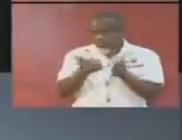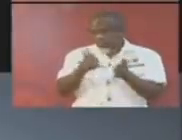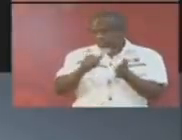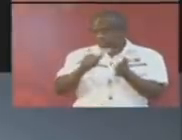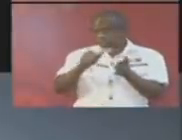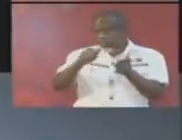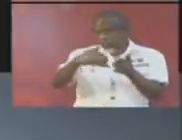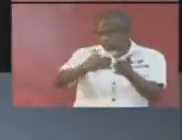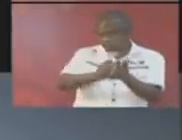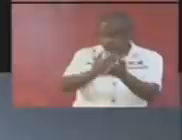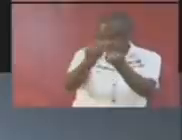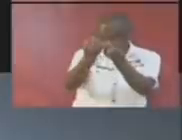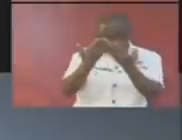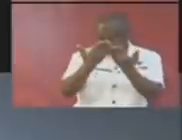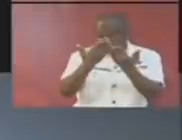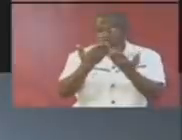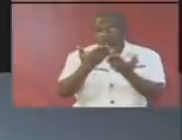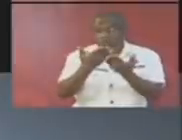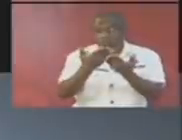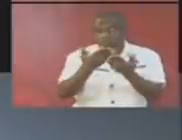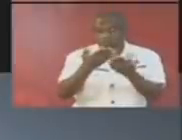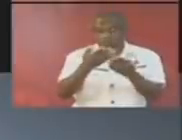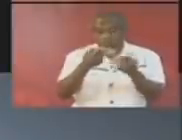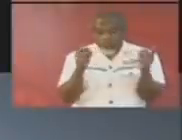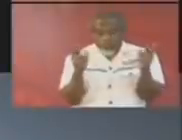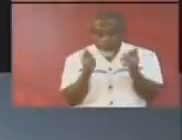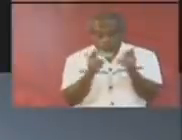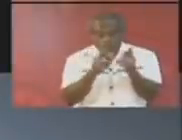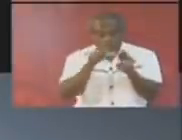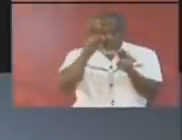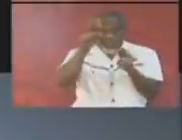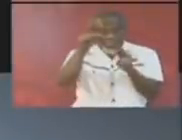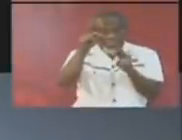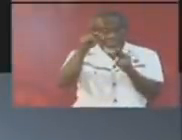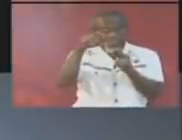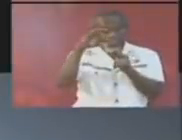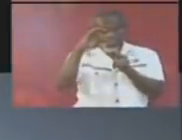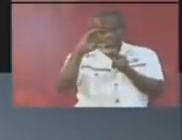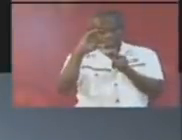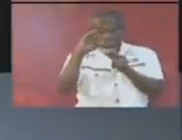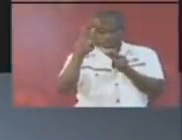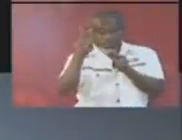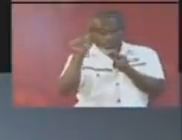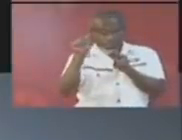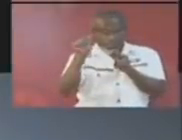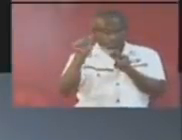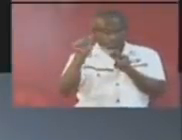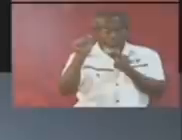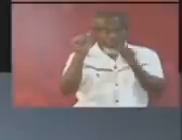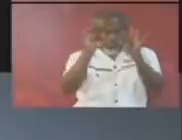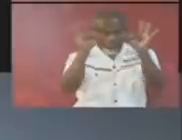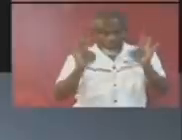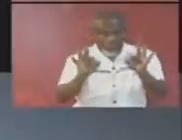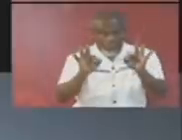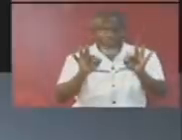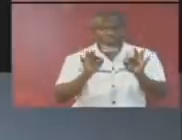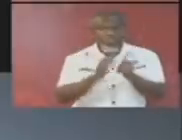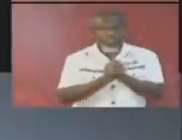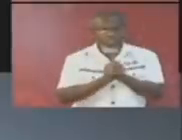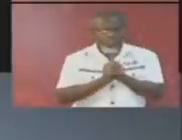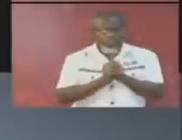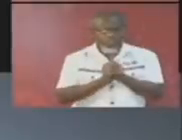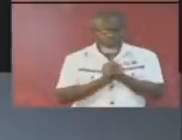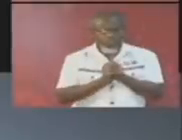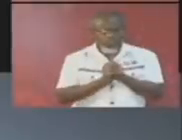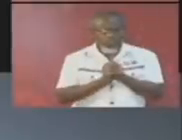be installed at the Couva multi-training facility? I know tender submissions would have been submitted at the end of last year, early this year. Where are we with that?